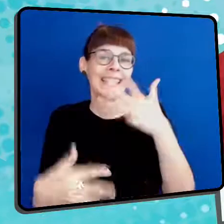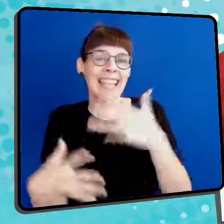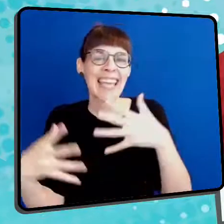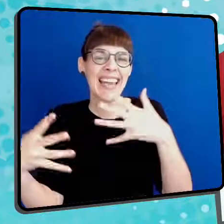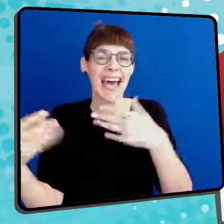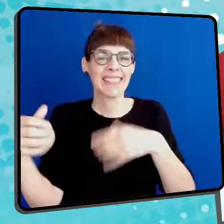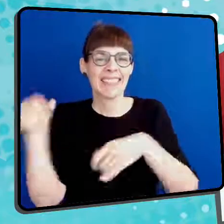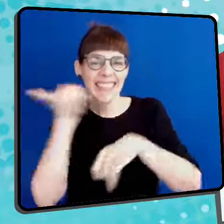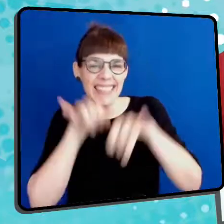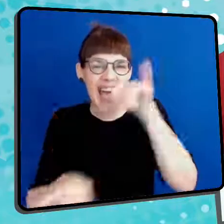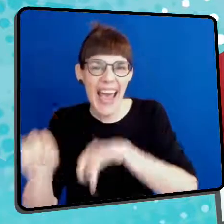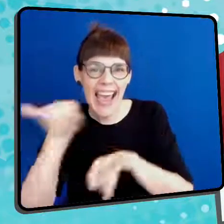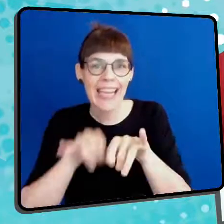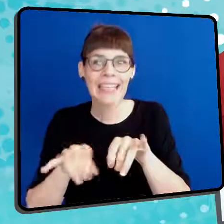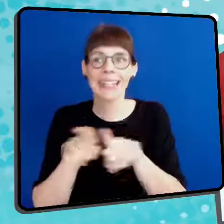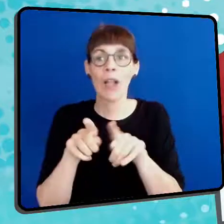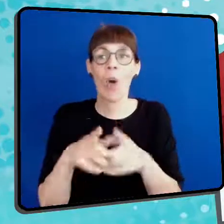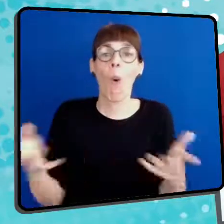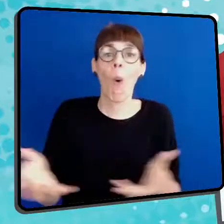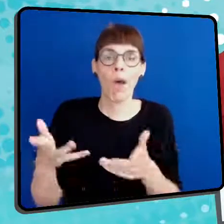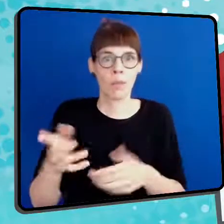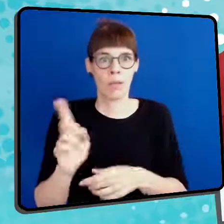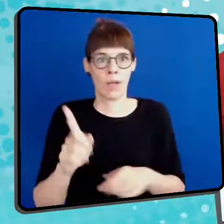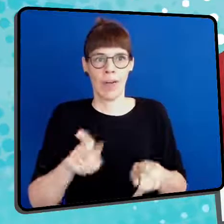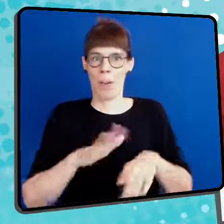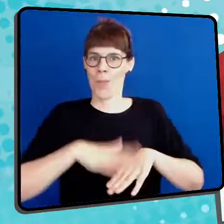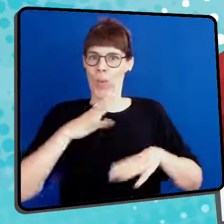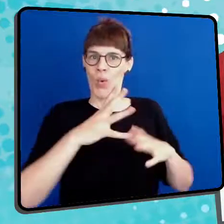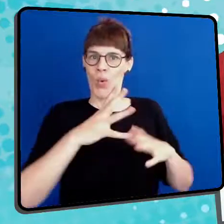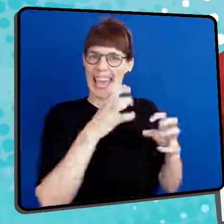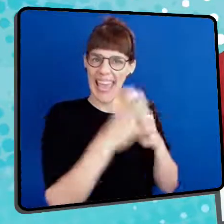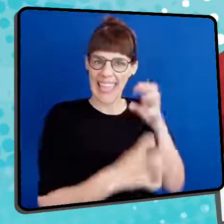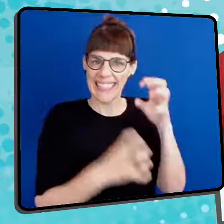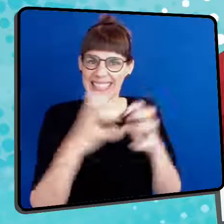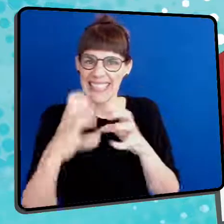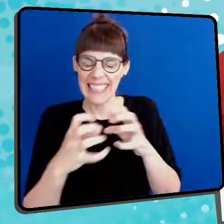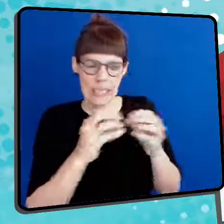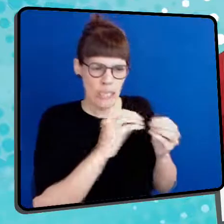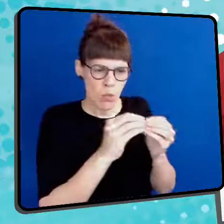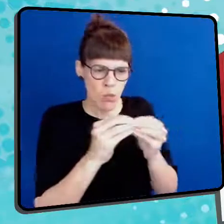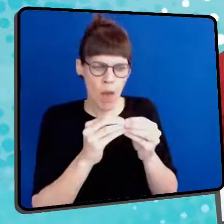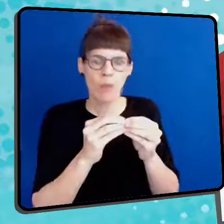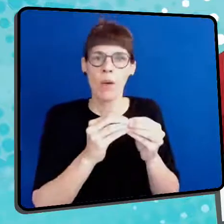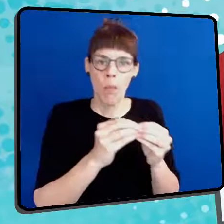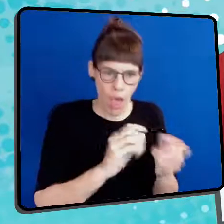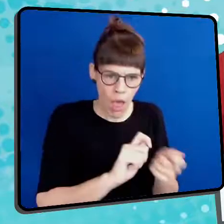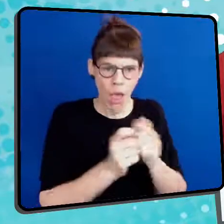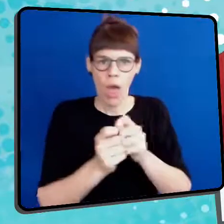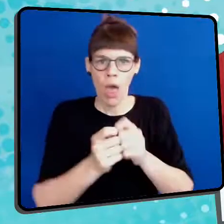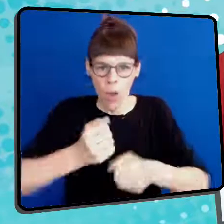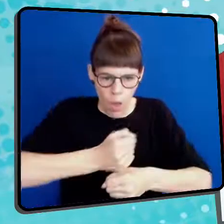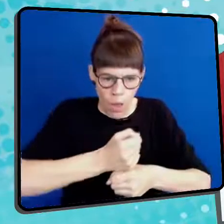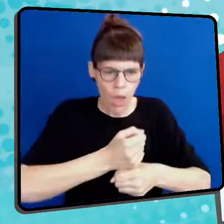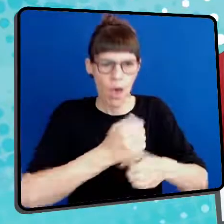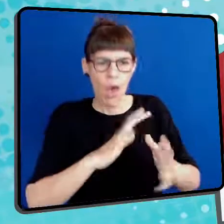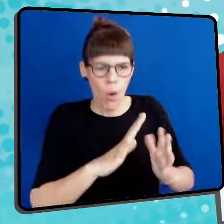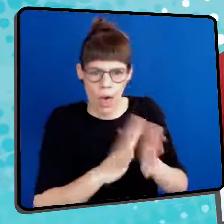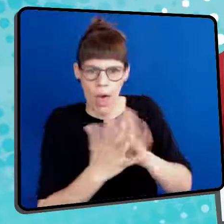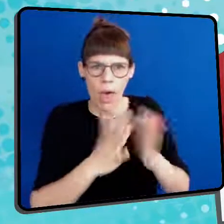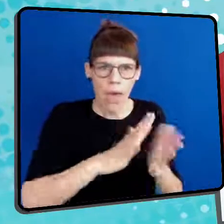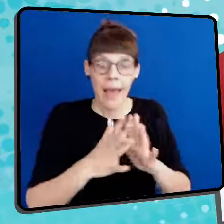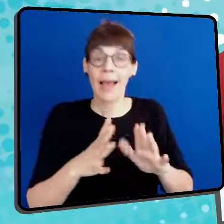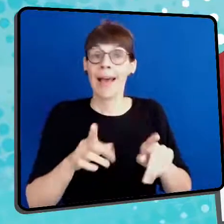very much an engineering problem, like as we're trying to take these things into production. And as you're saying, the importance of actually that